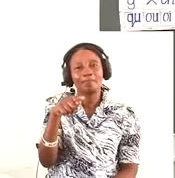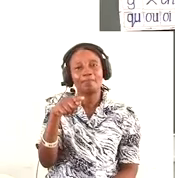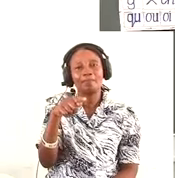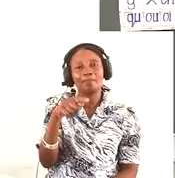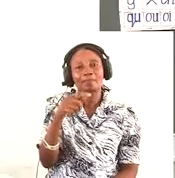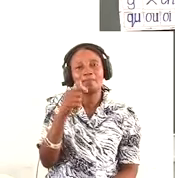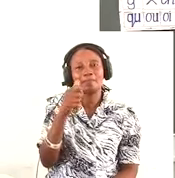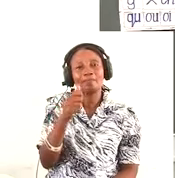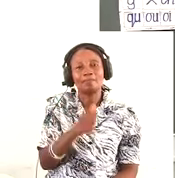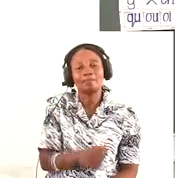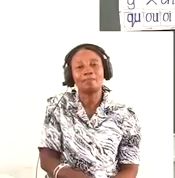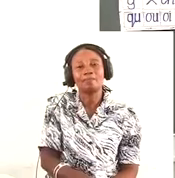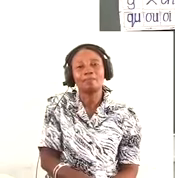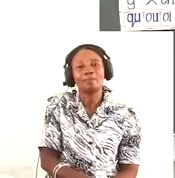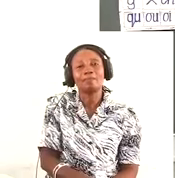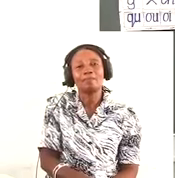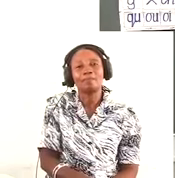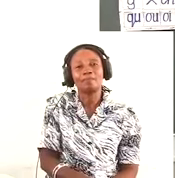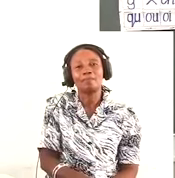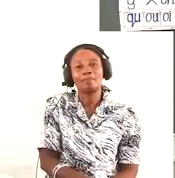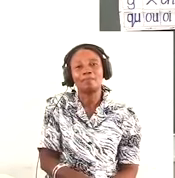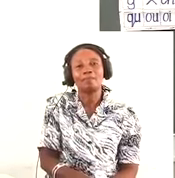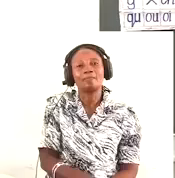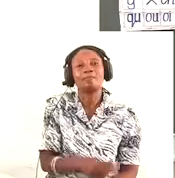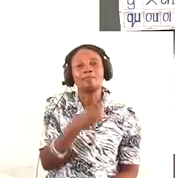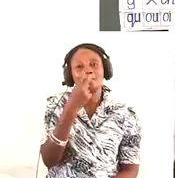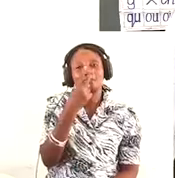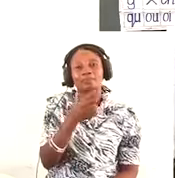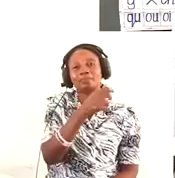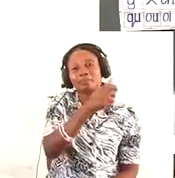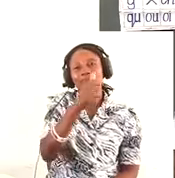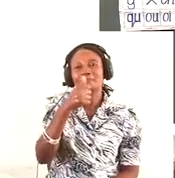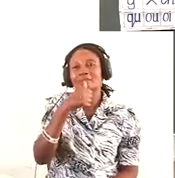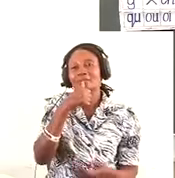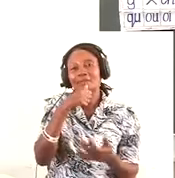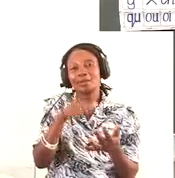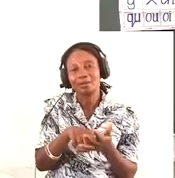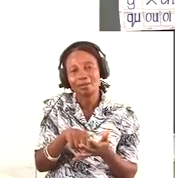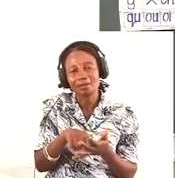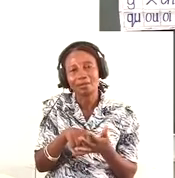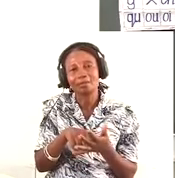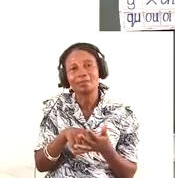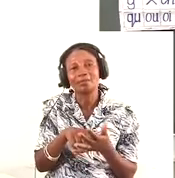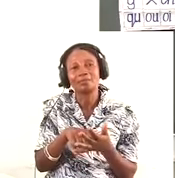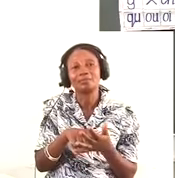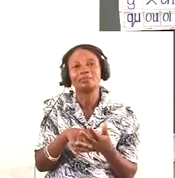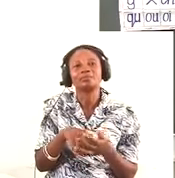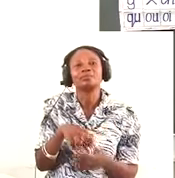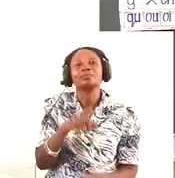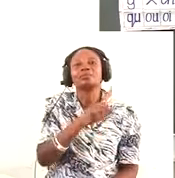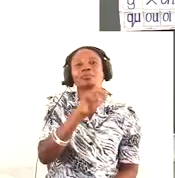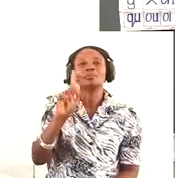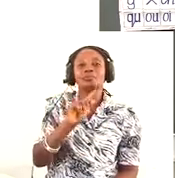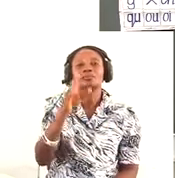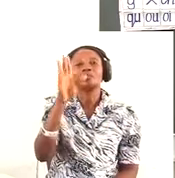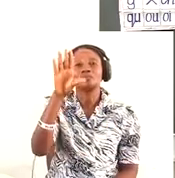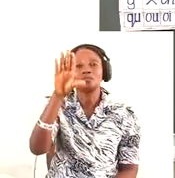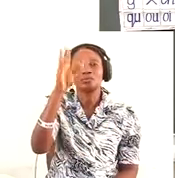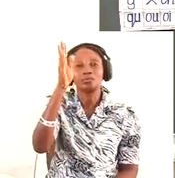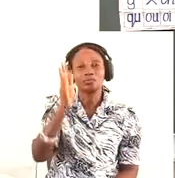Around. Good. Now we see that every letter sound that we are to do, we must do the letter